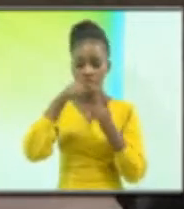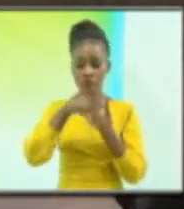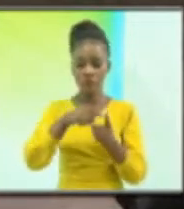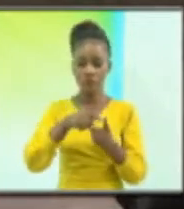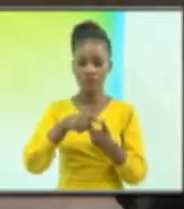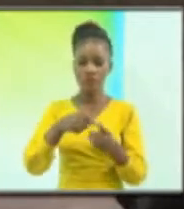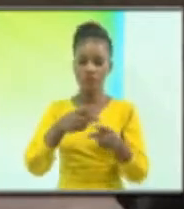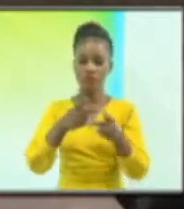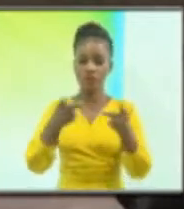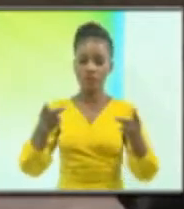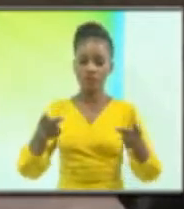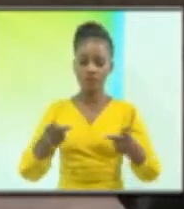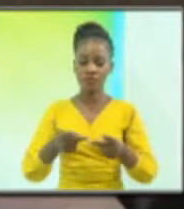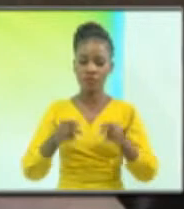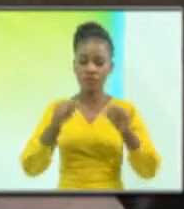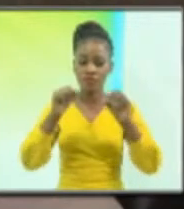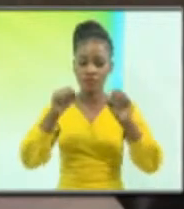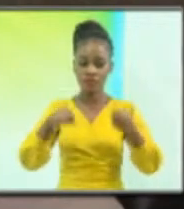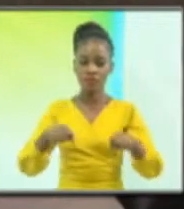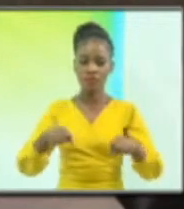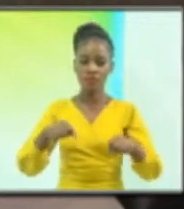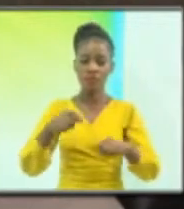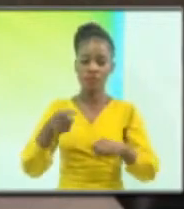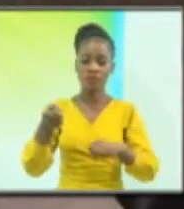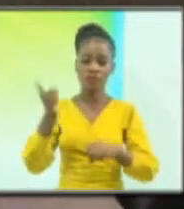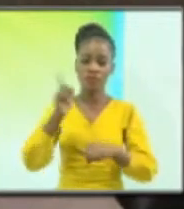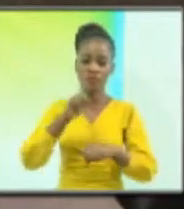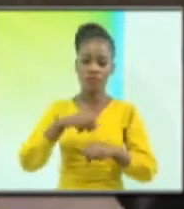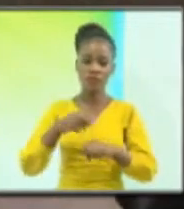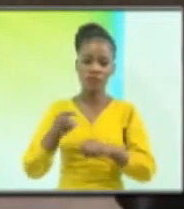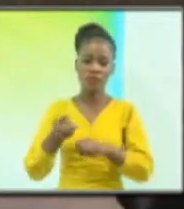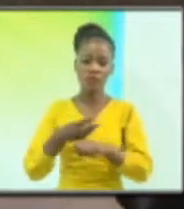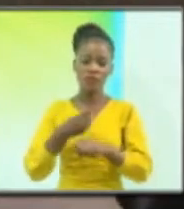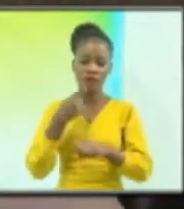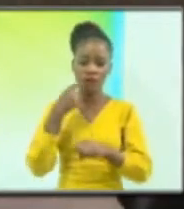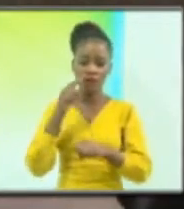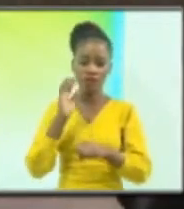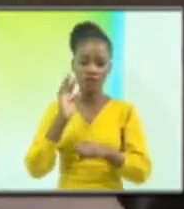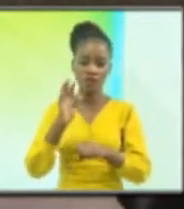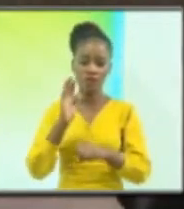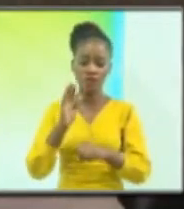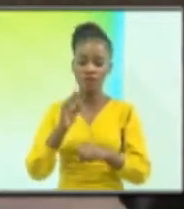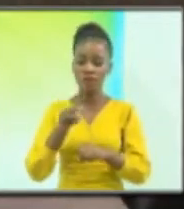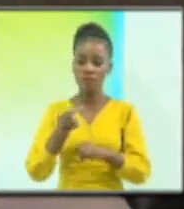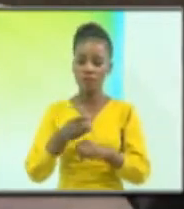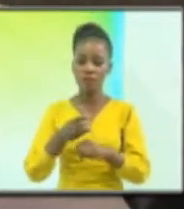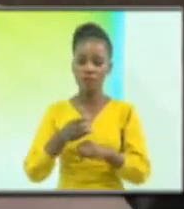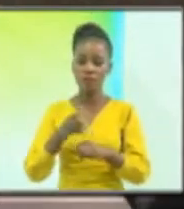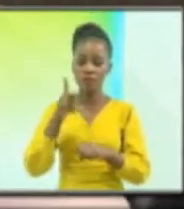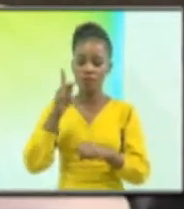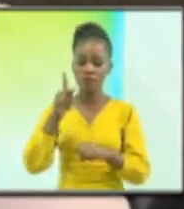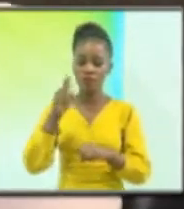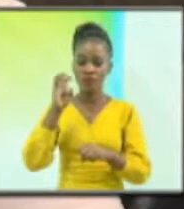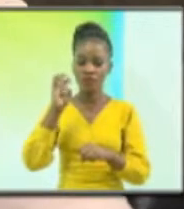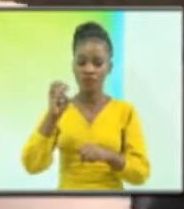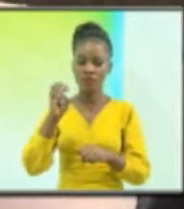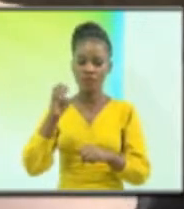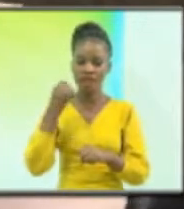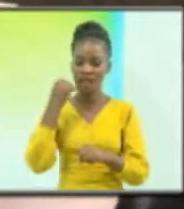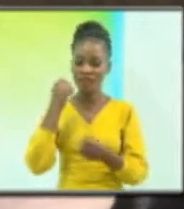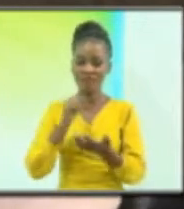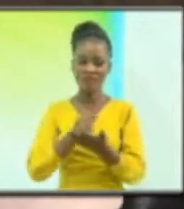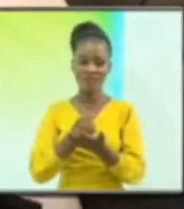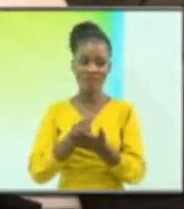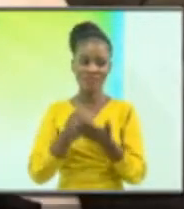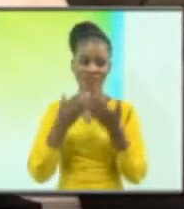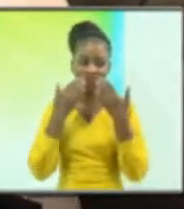Public and Corporates Manager when it comes to Ministry of Internal Affairs, Mr. Simon Peter. Monday, it's a pleasure and thank you